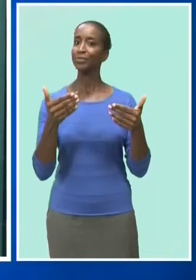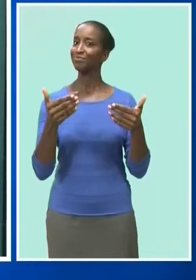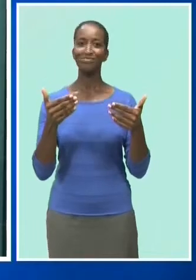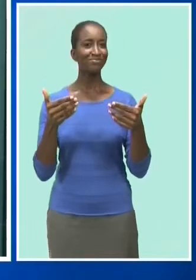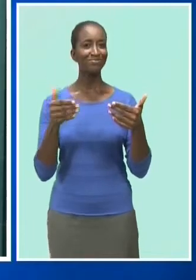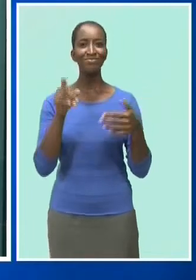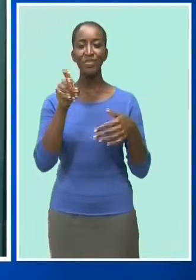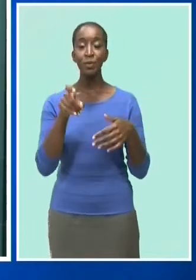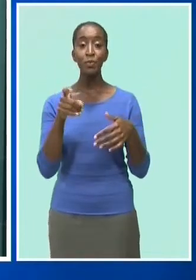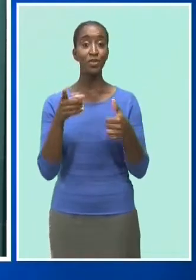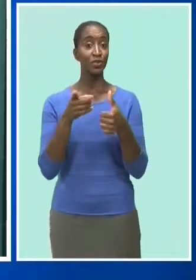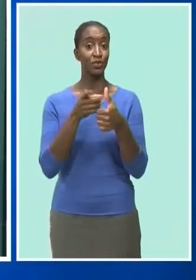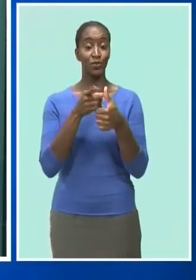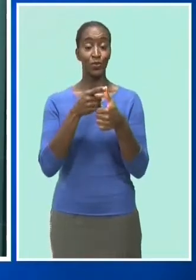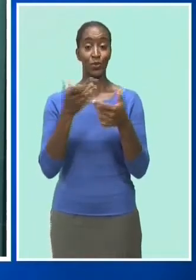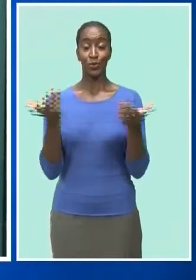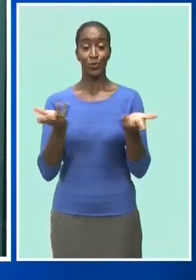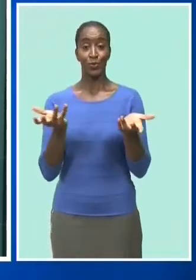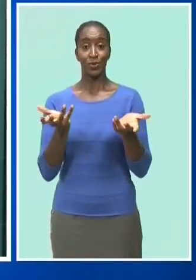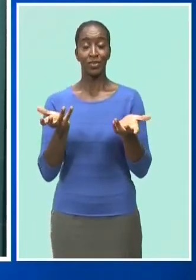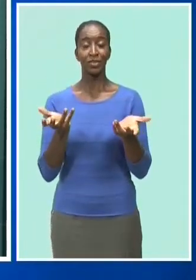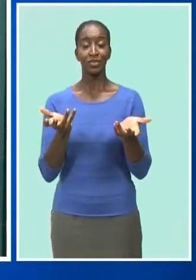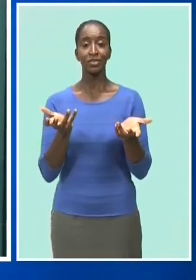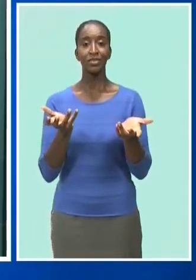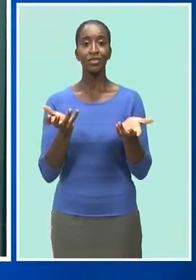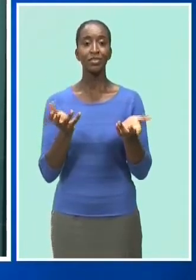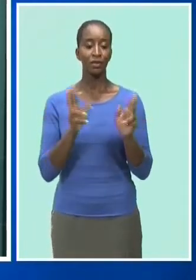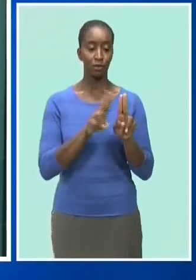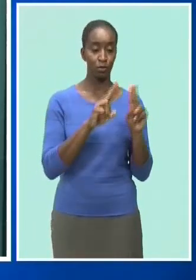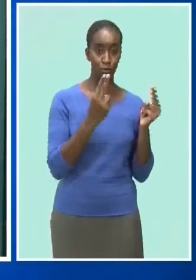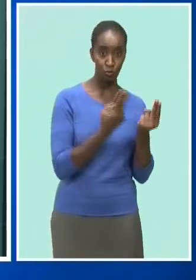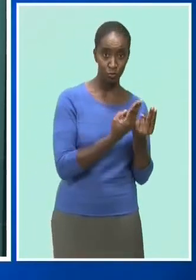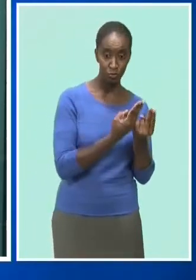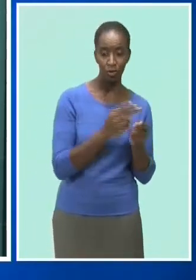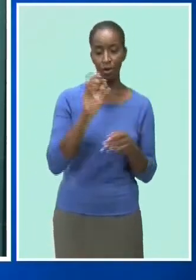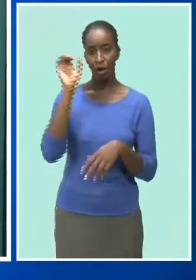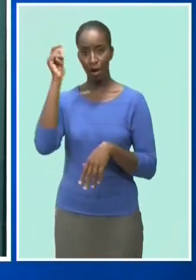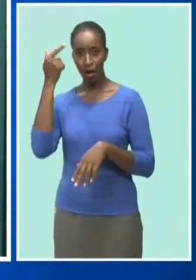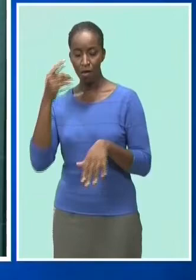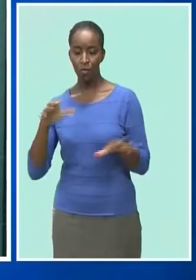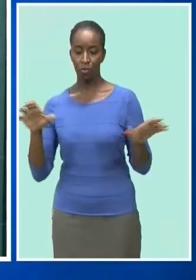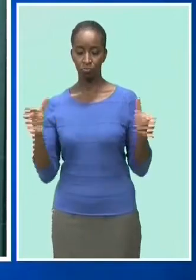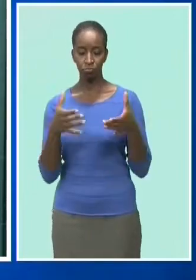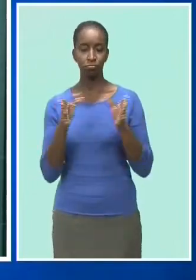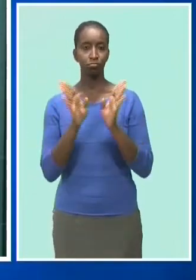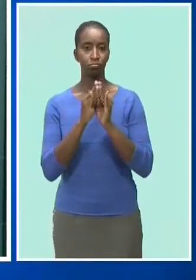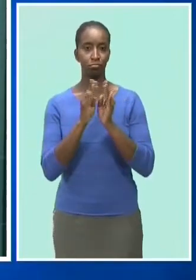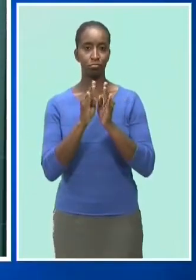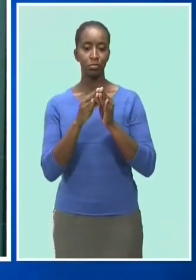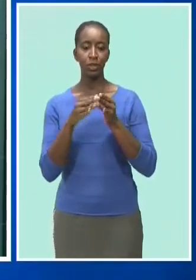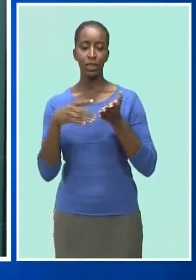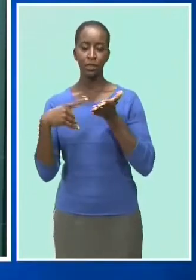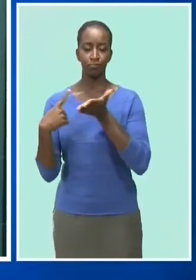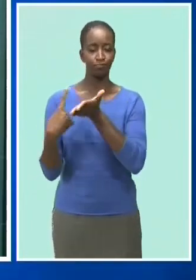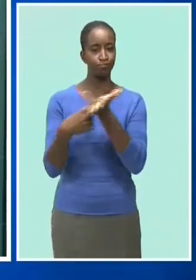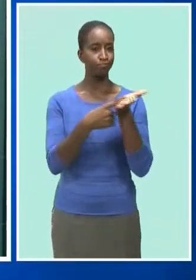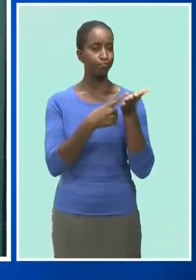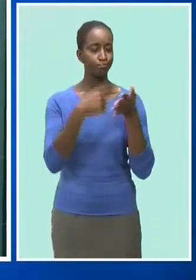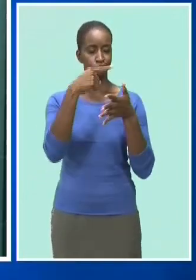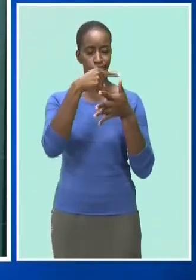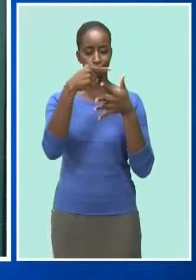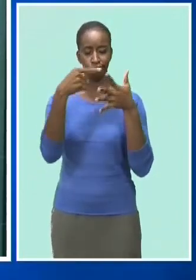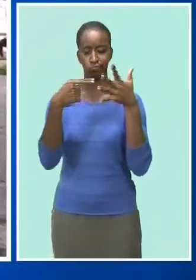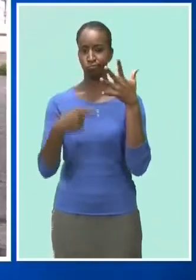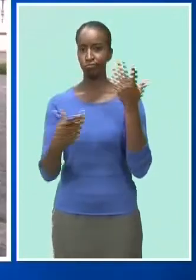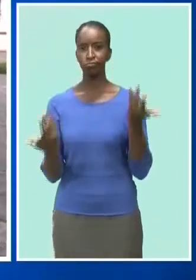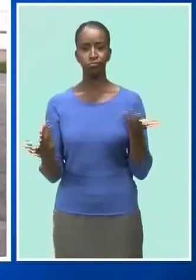of the union and the government sitting and looking at various things. Those various